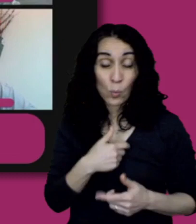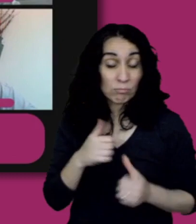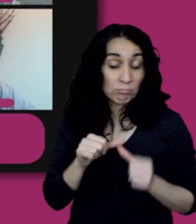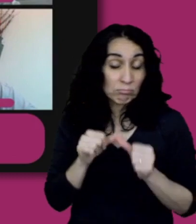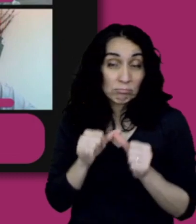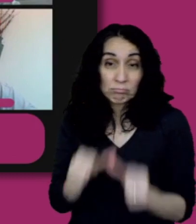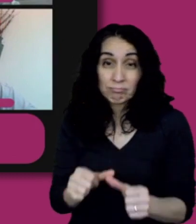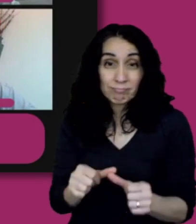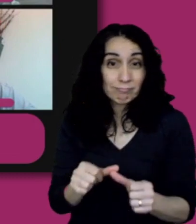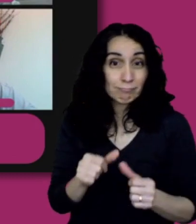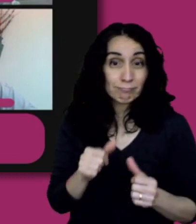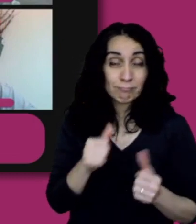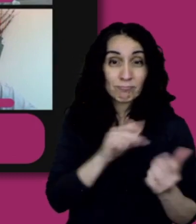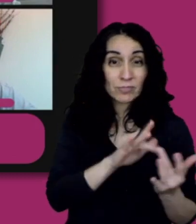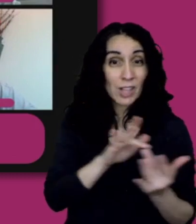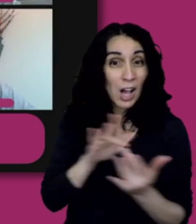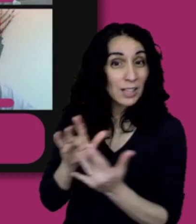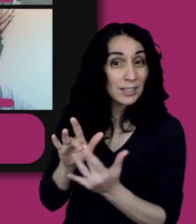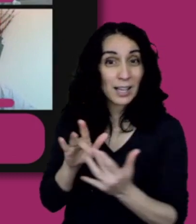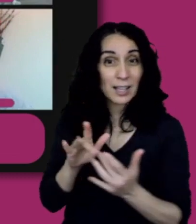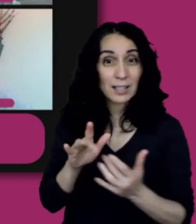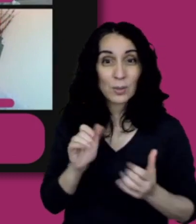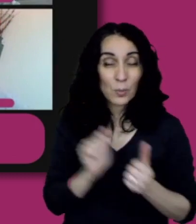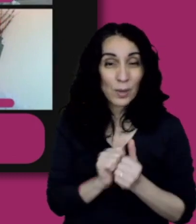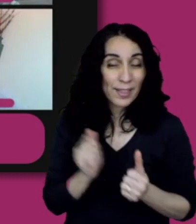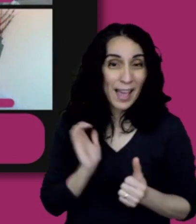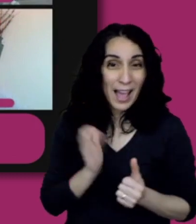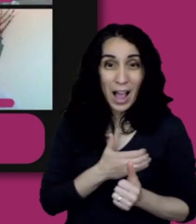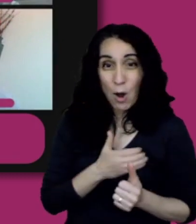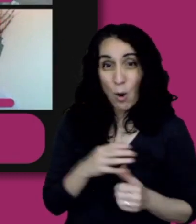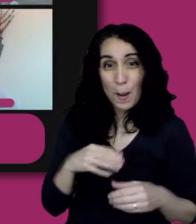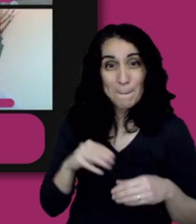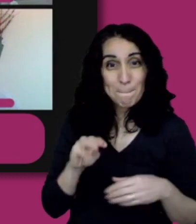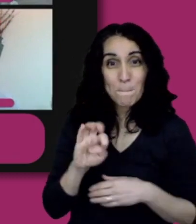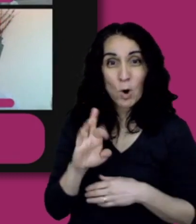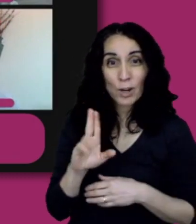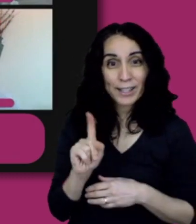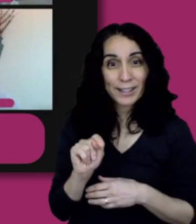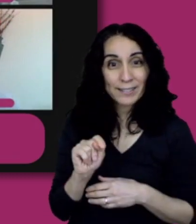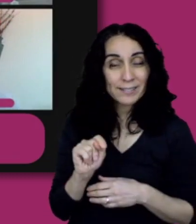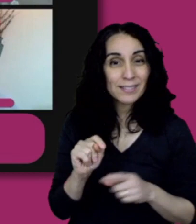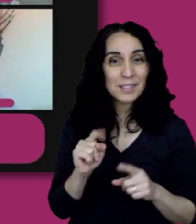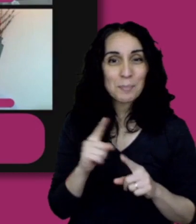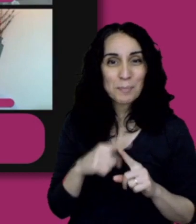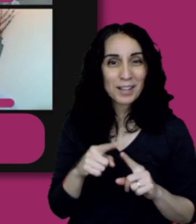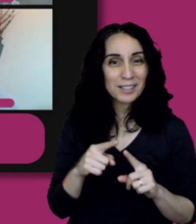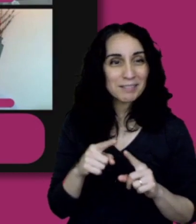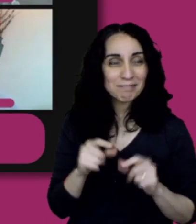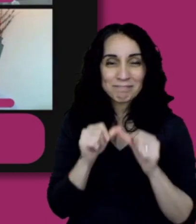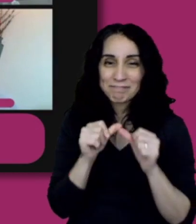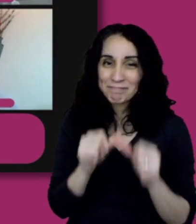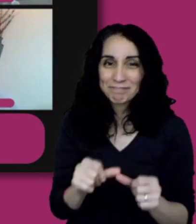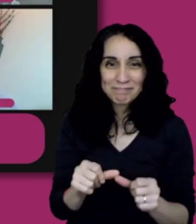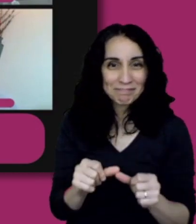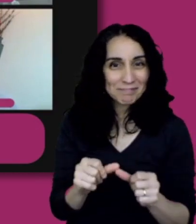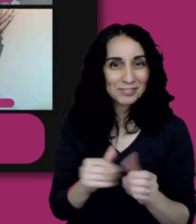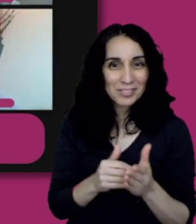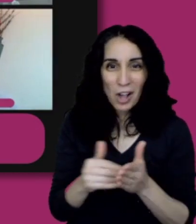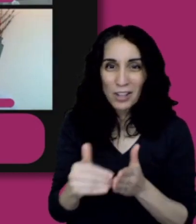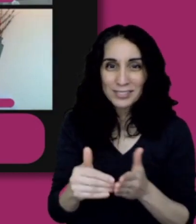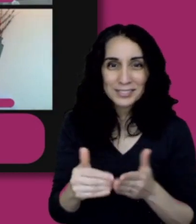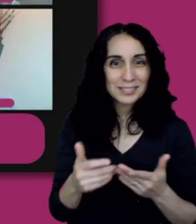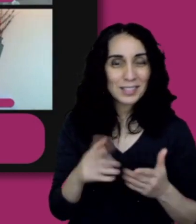this moment to continue to contact and maintain that connection with our market. But it's